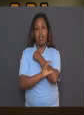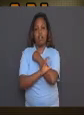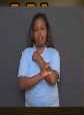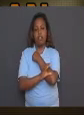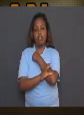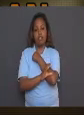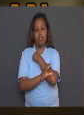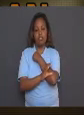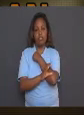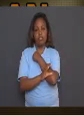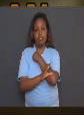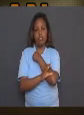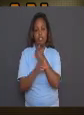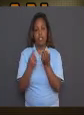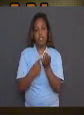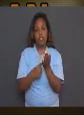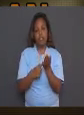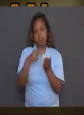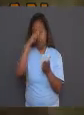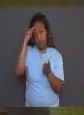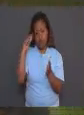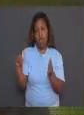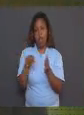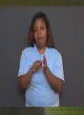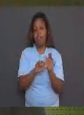to use the Blue Nile.